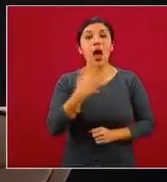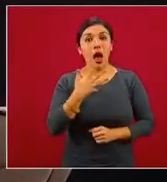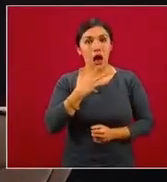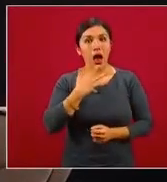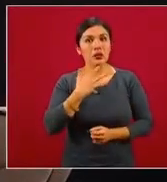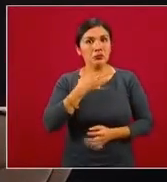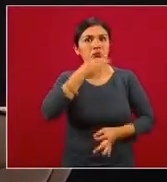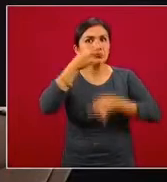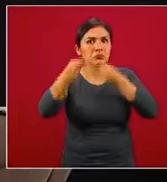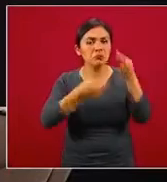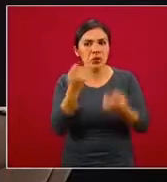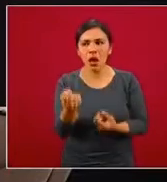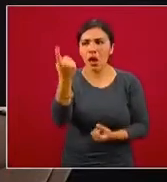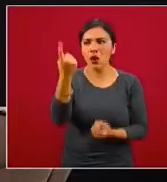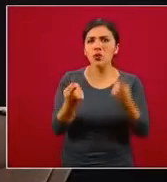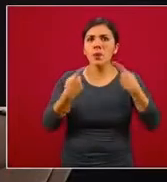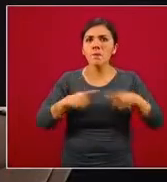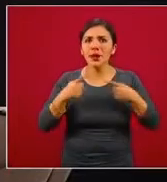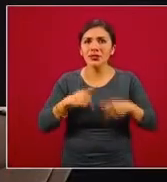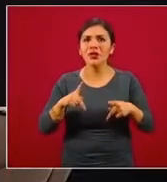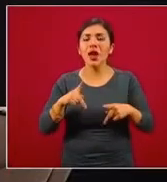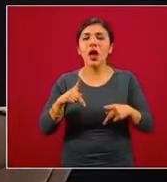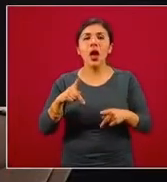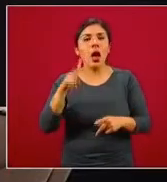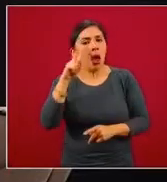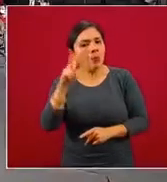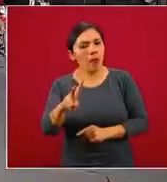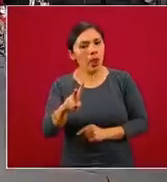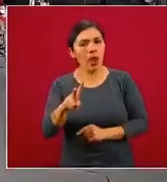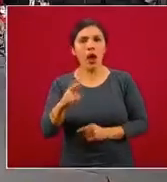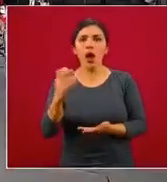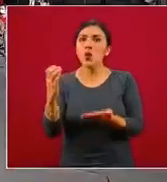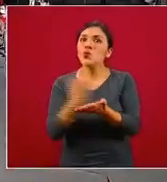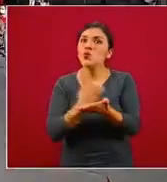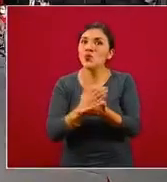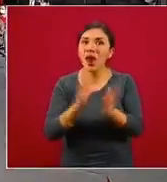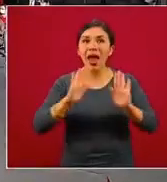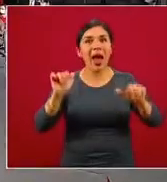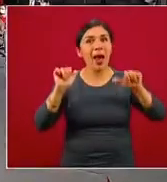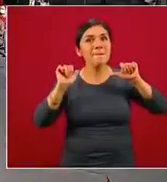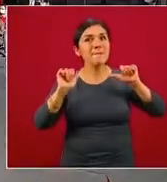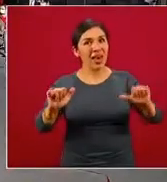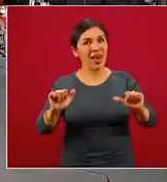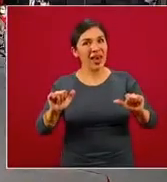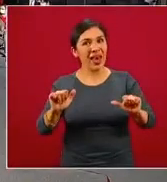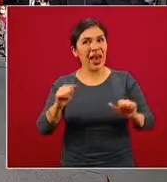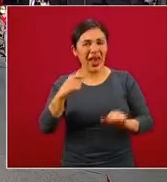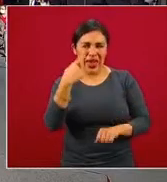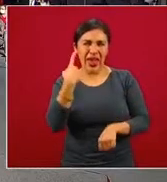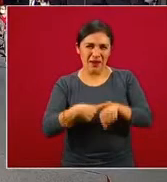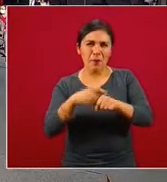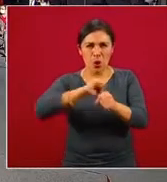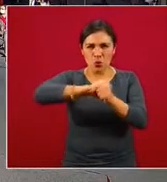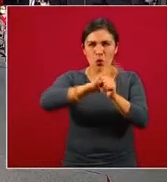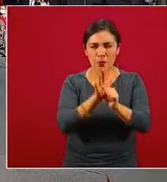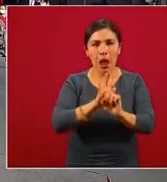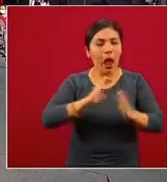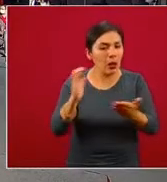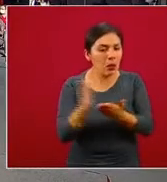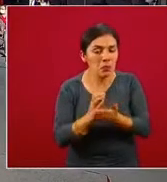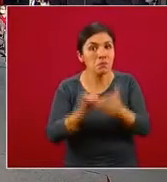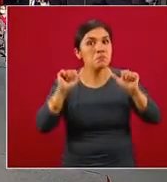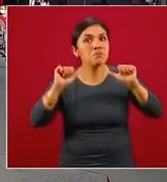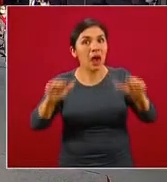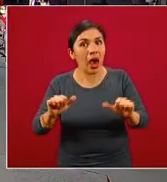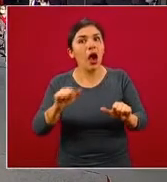46 past 9, past 7, sorry. From Piedapag, we've been patrolling some hospitals,